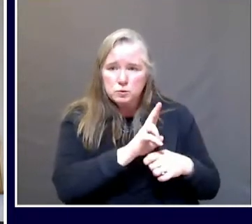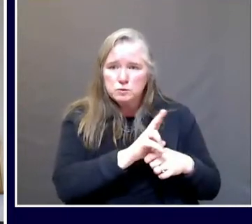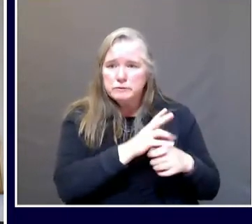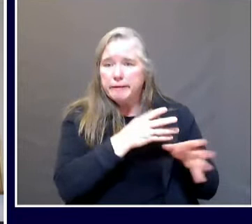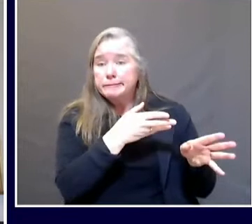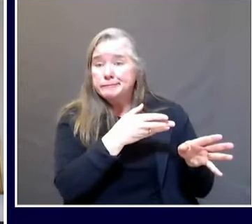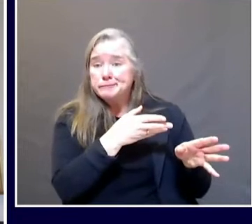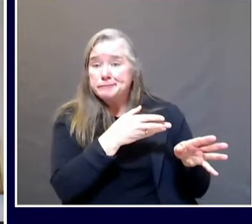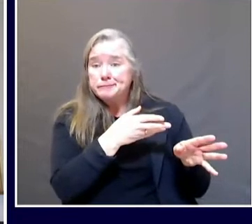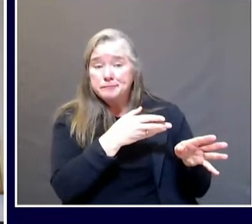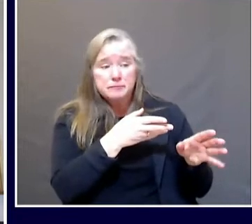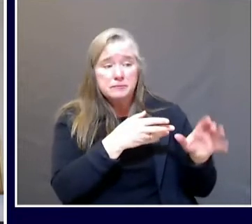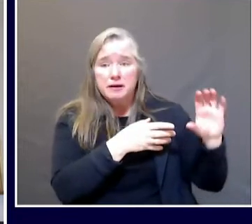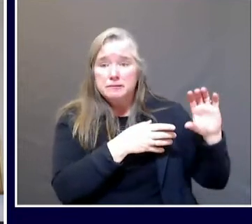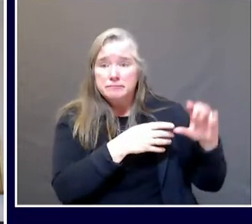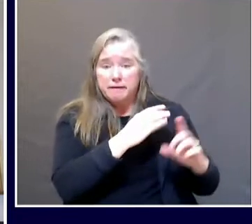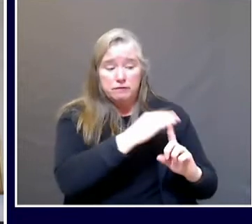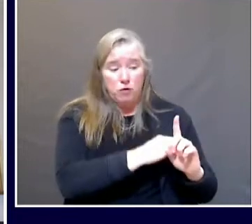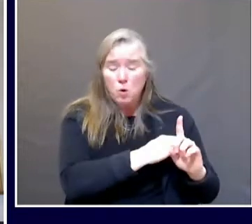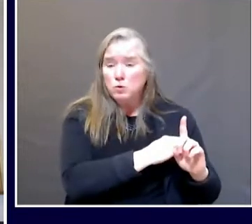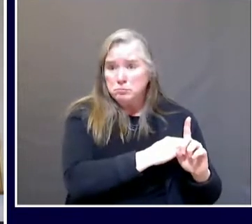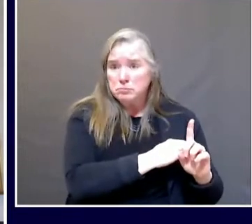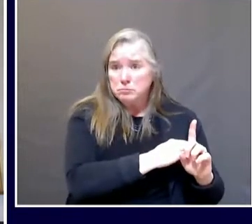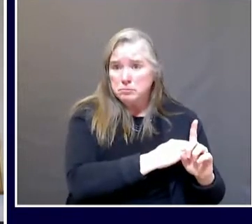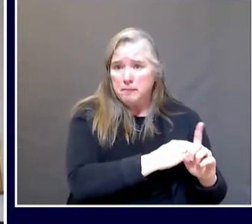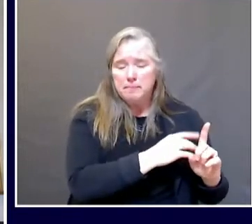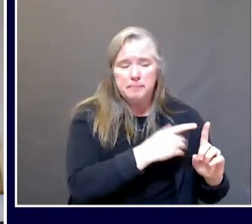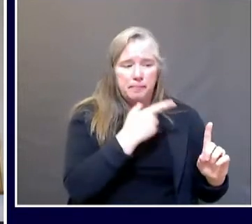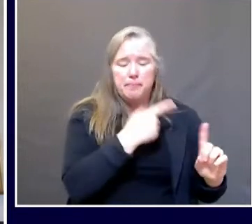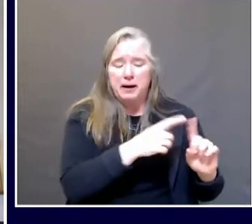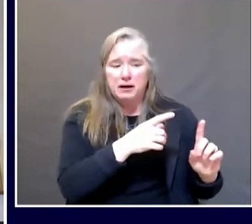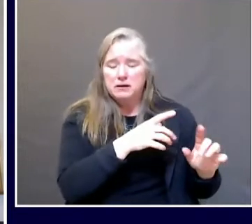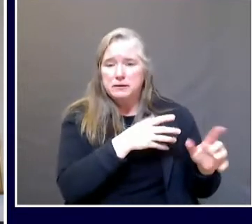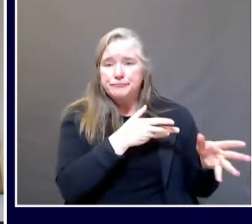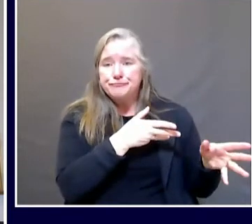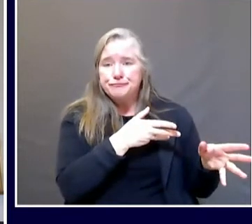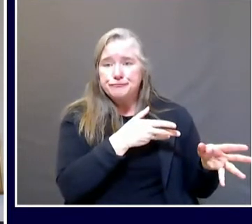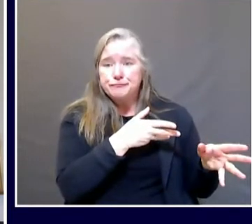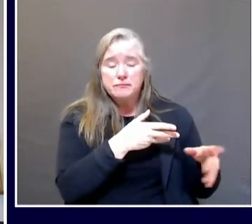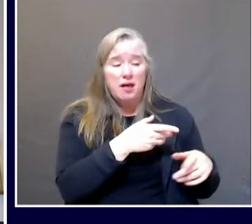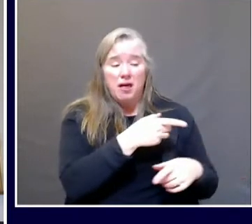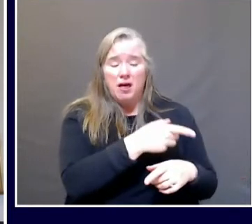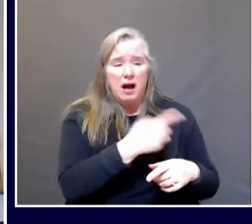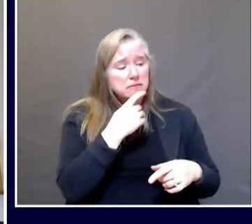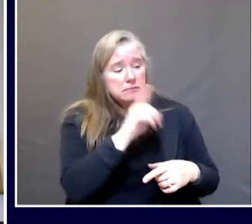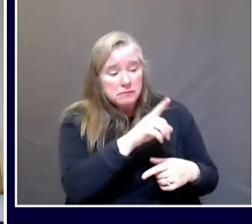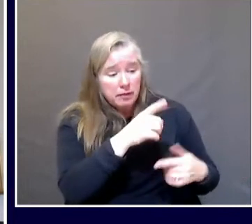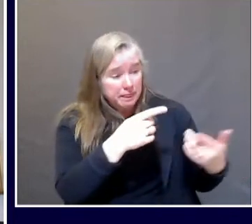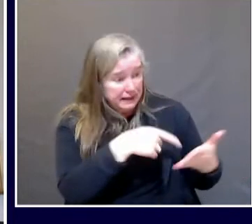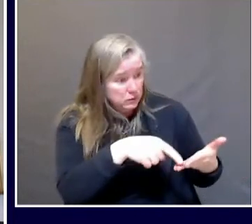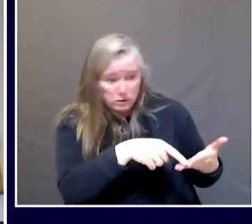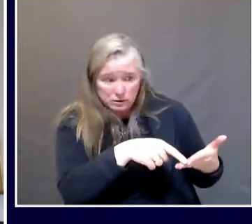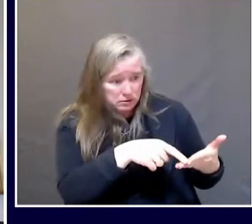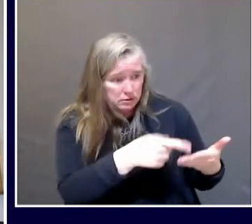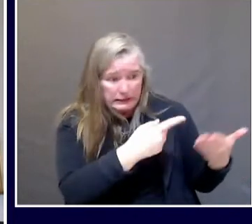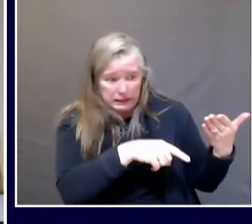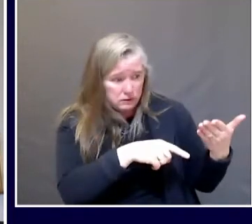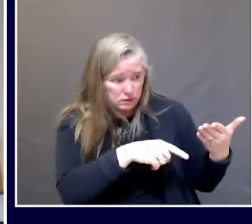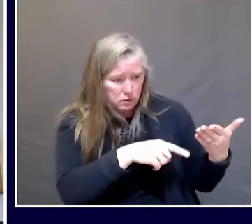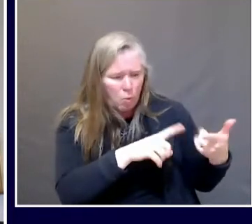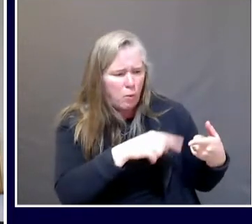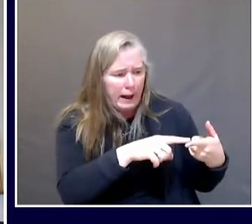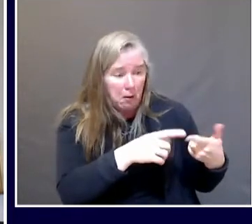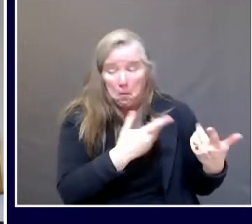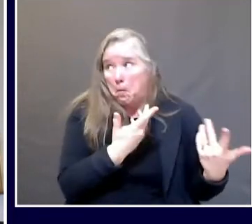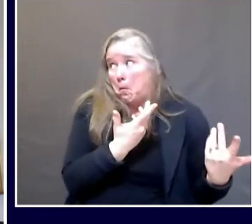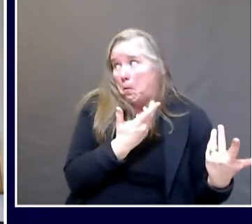to when those vaccines would be used. It wasn't that they thought it would be a couple weeks. They didn't know how many weeks. So we moved those to a hospital